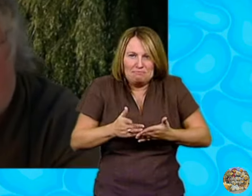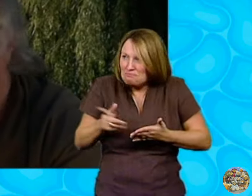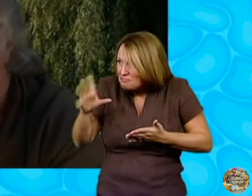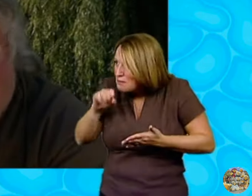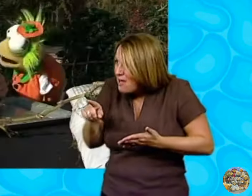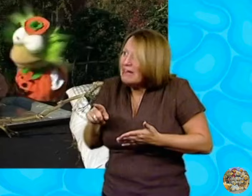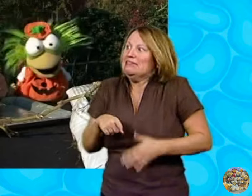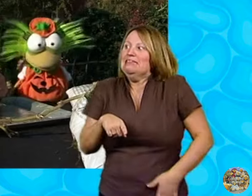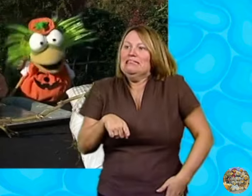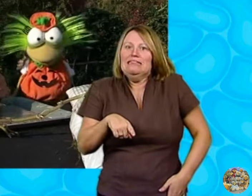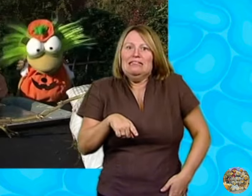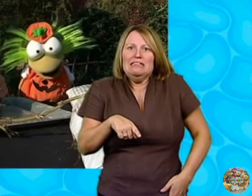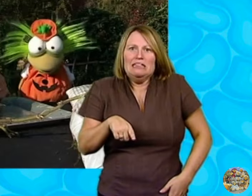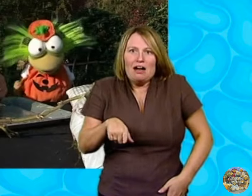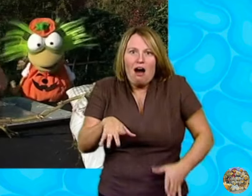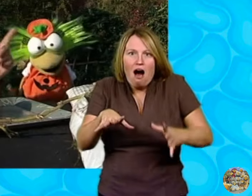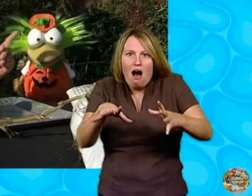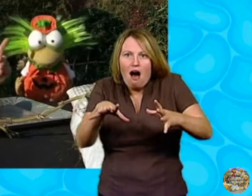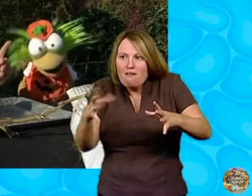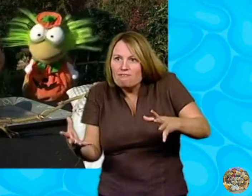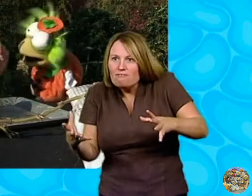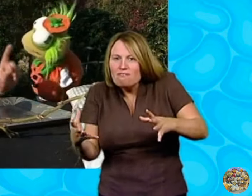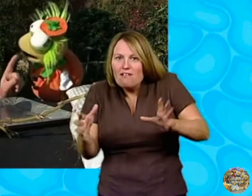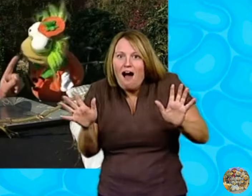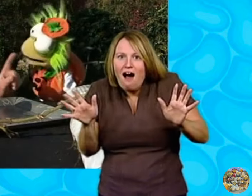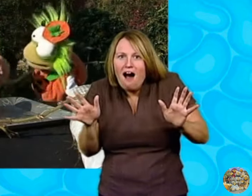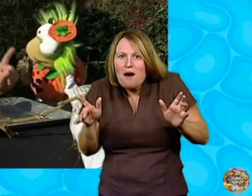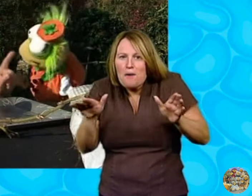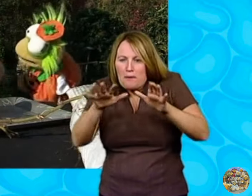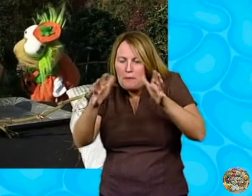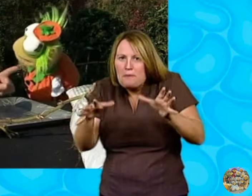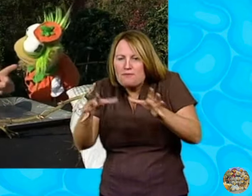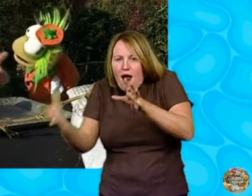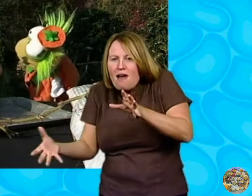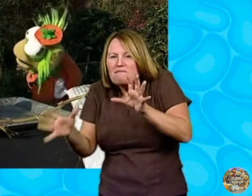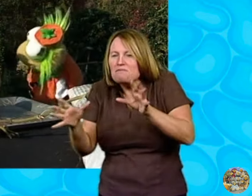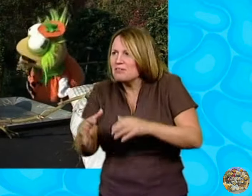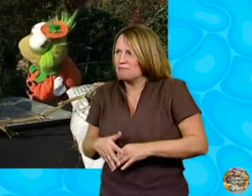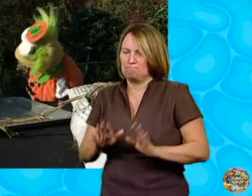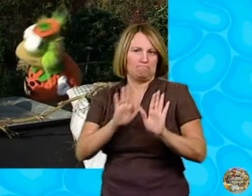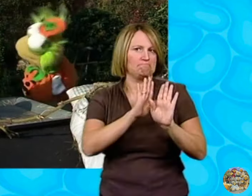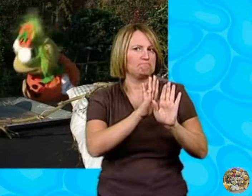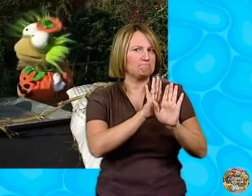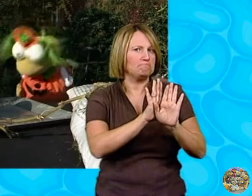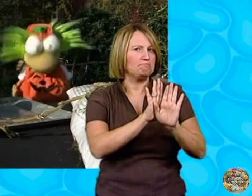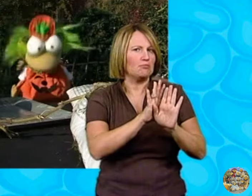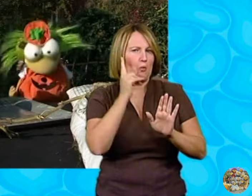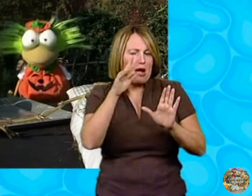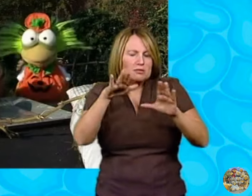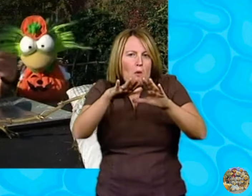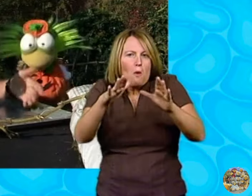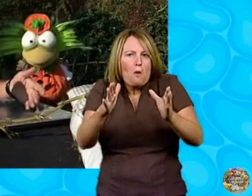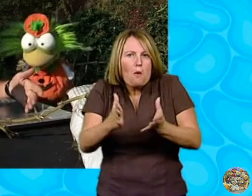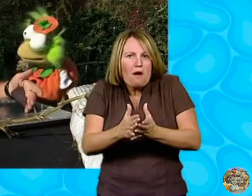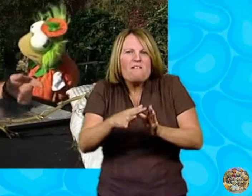Yes. Yes. It fell off, Bill, didn't it? No. Our tiny little pumpkin. No, you're absolutely right. Fell off. That's right. There was one little tiny